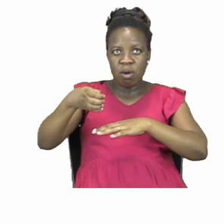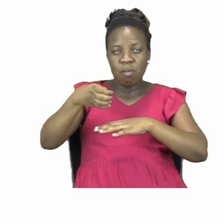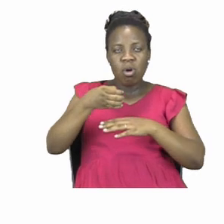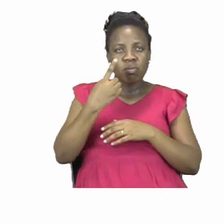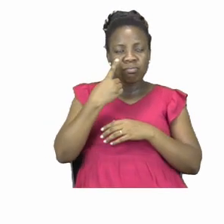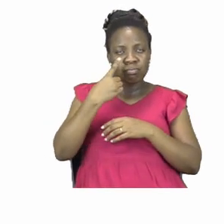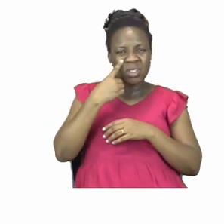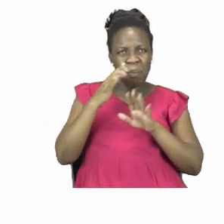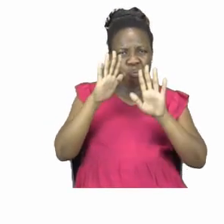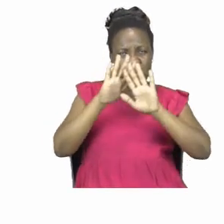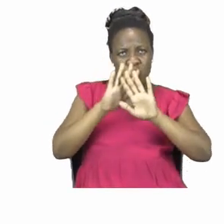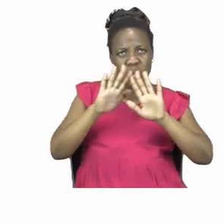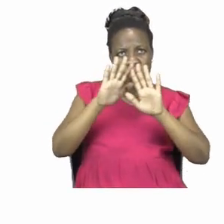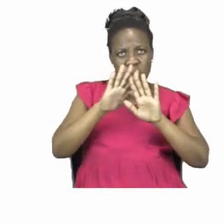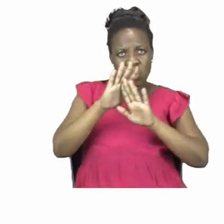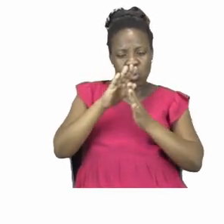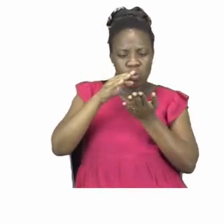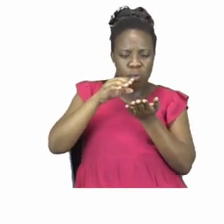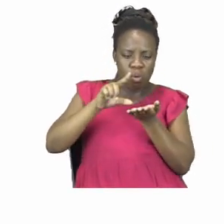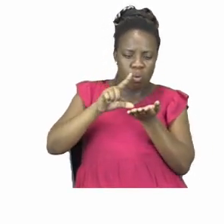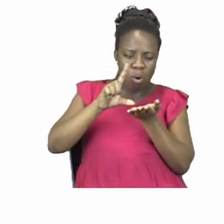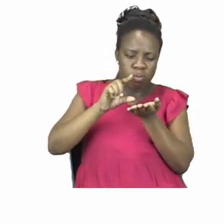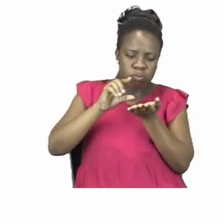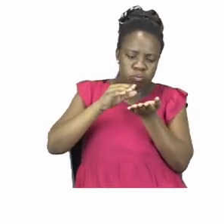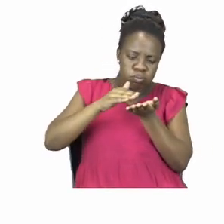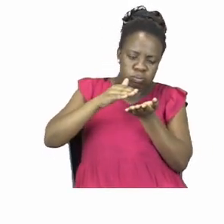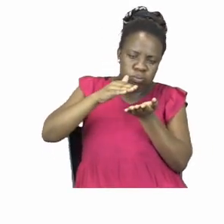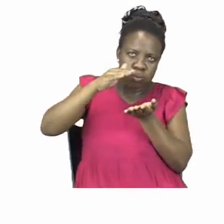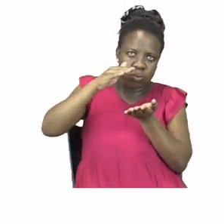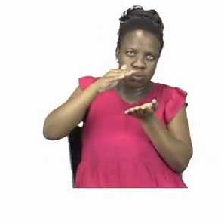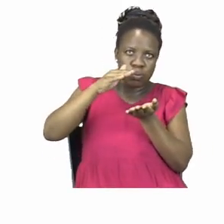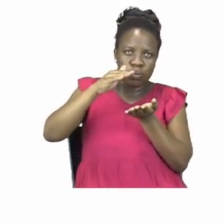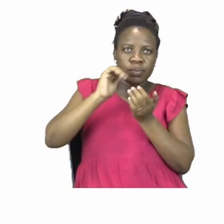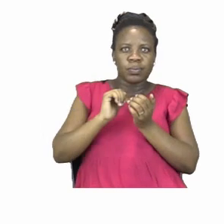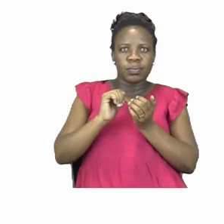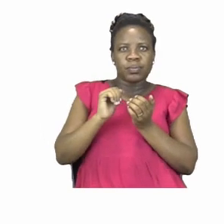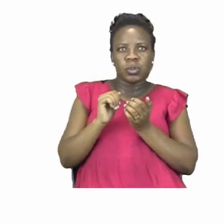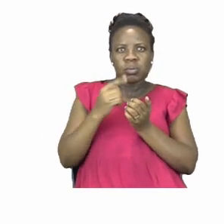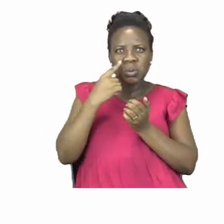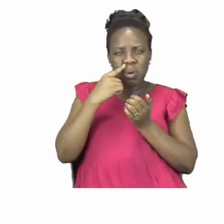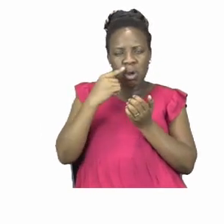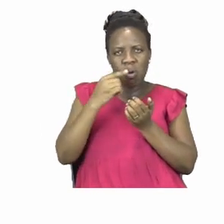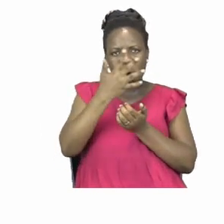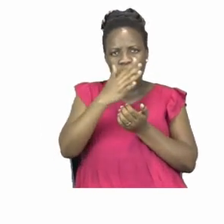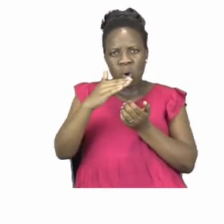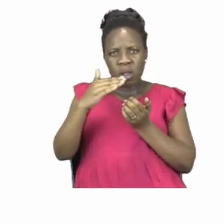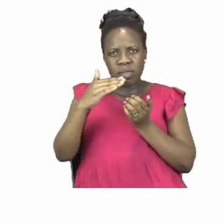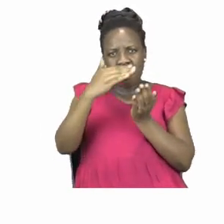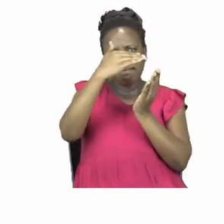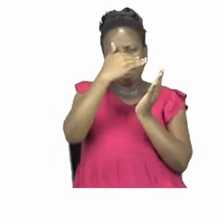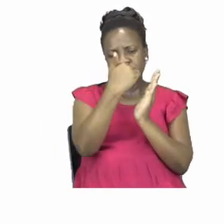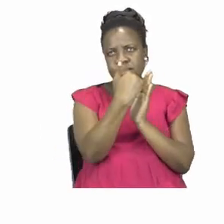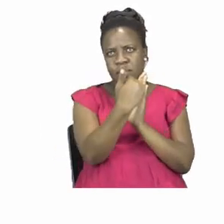write the answer down. For number 2, it's slightly different. We have a jar that has the milliliters on